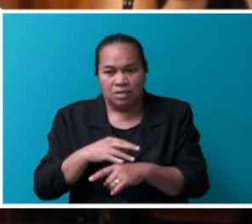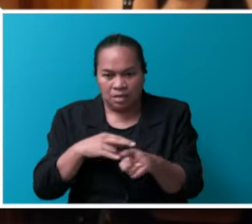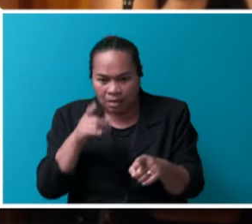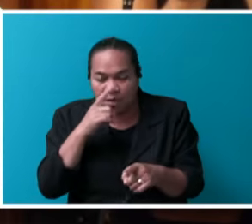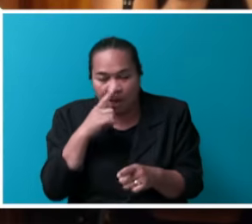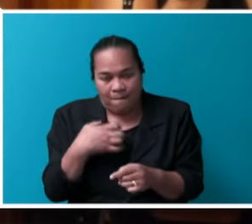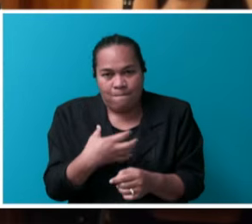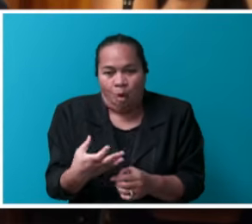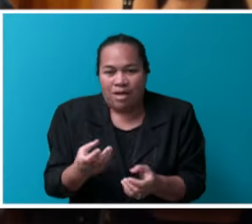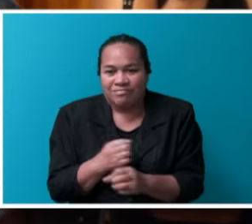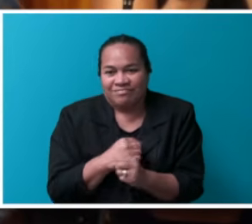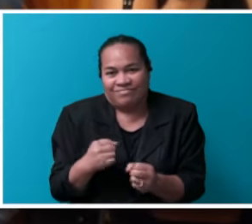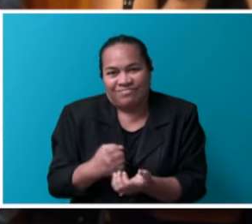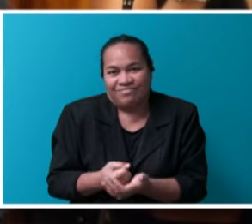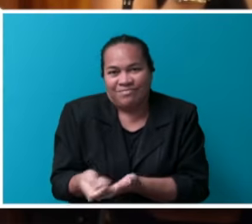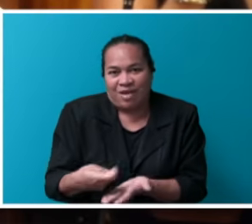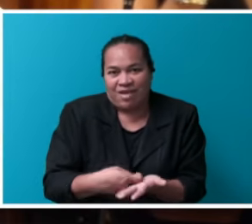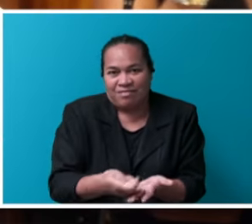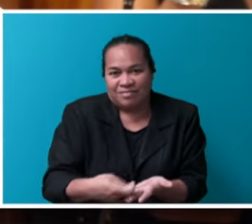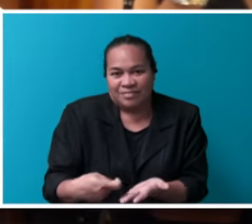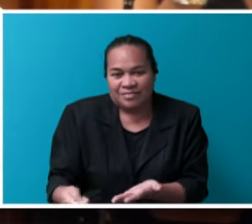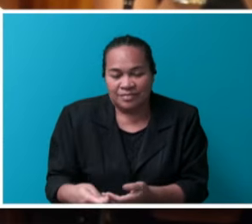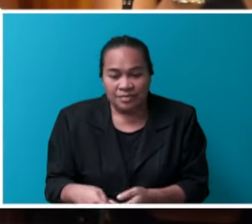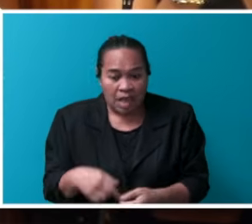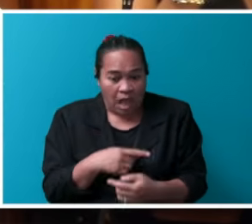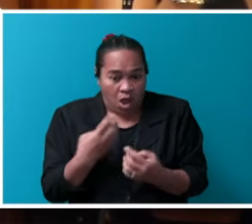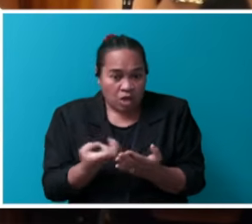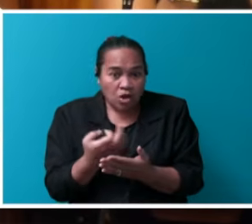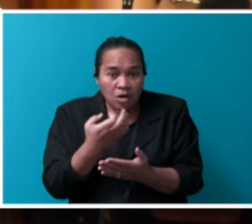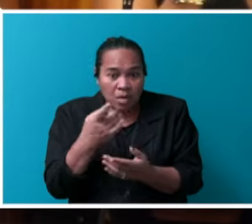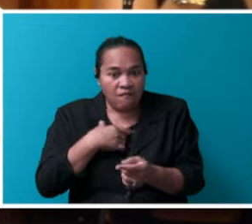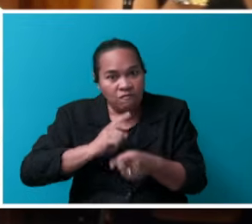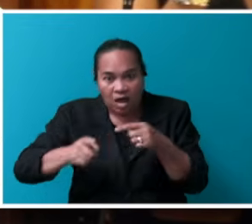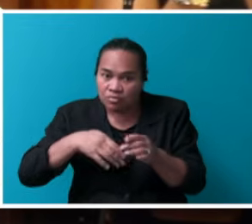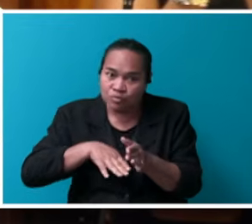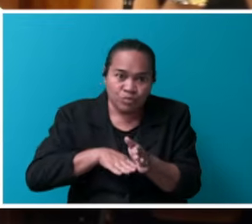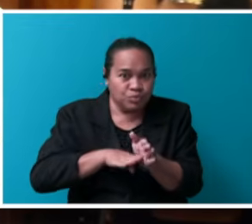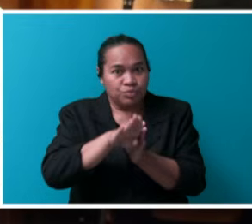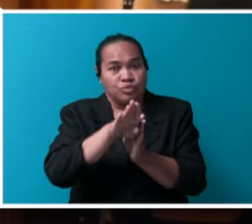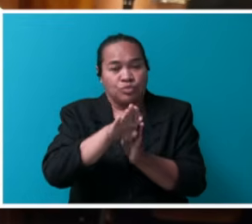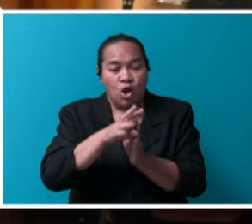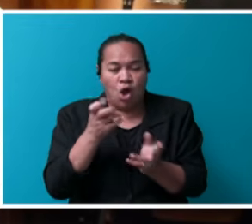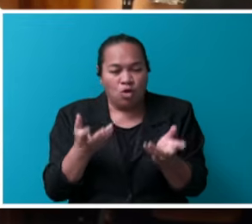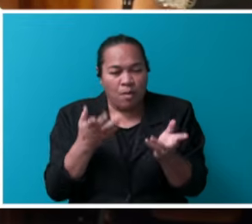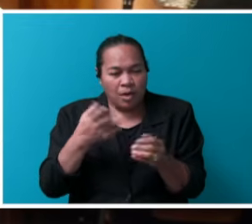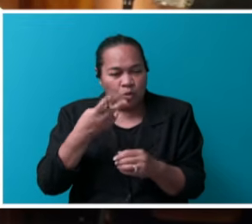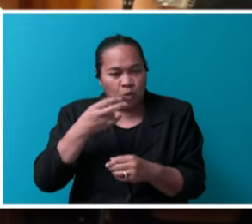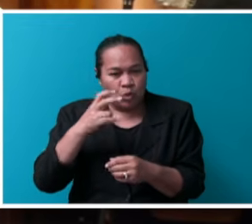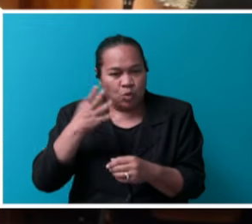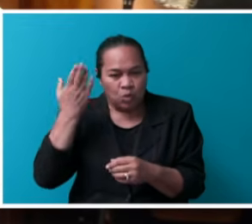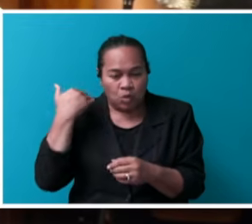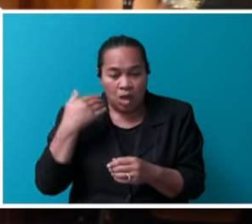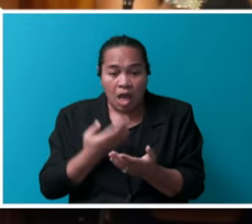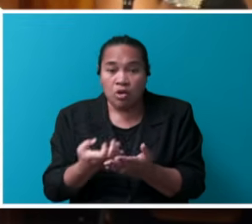power. Subsequently, our economy recovered much faster than projected since 2022. Economic growth in the last 2 years has